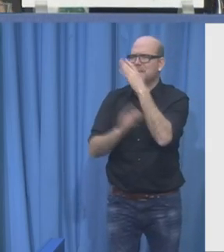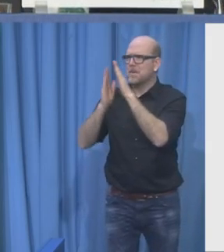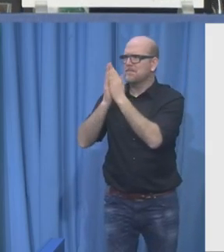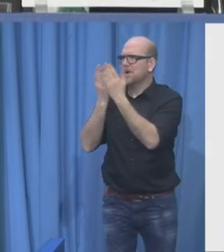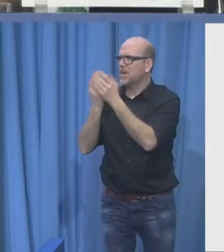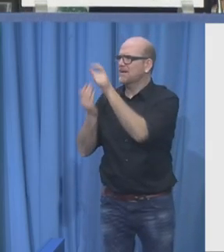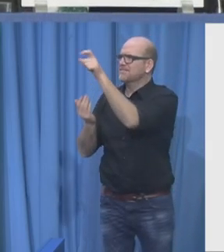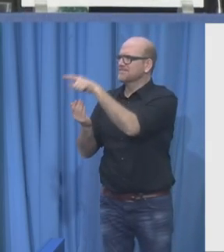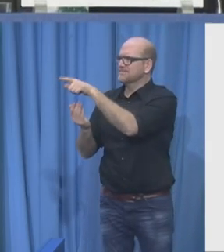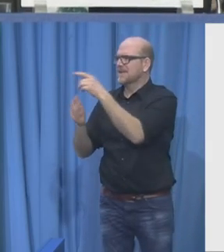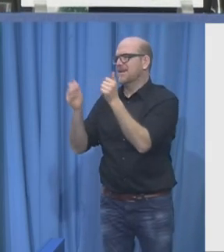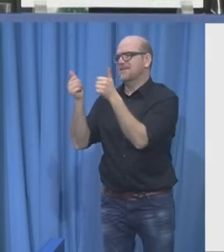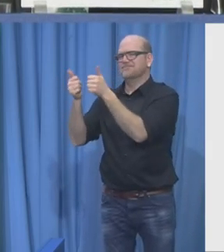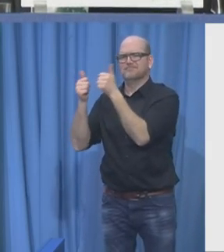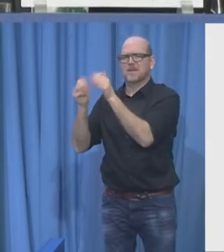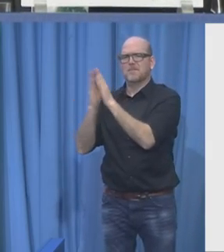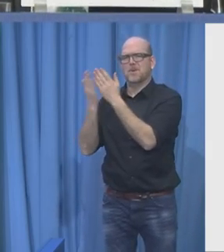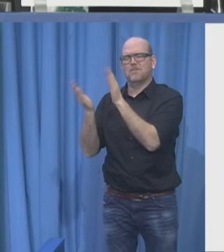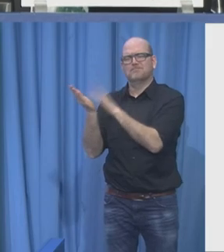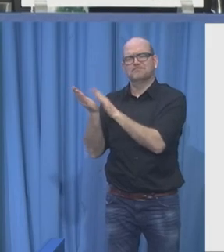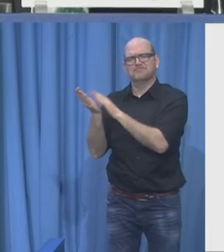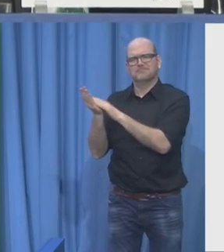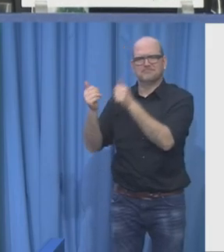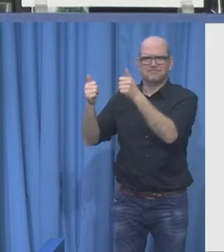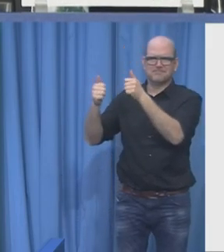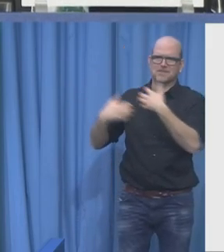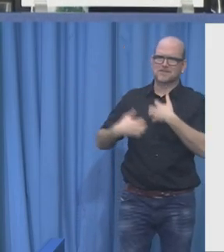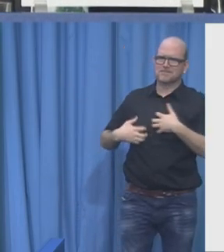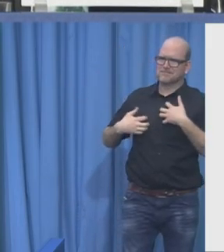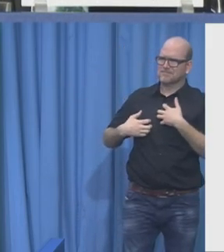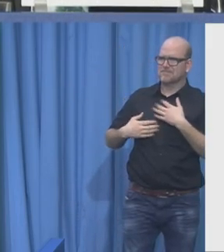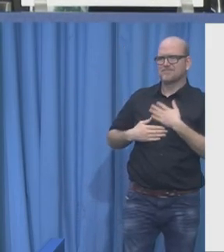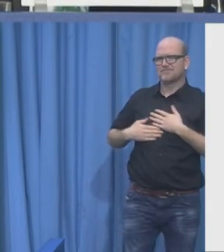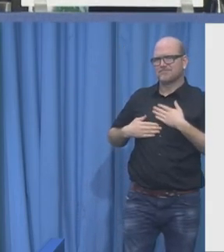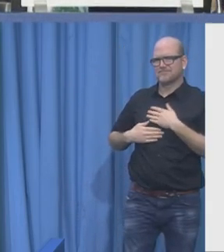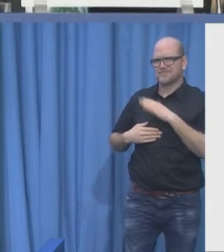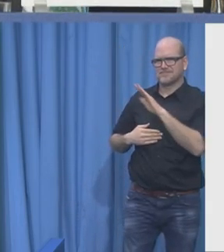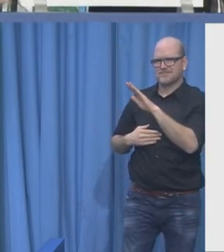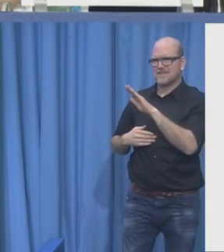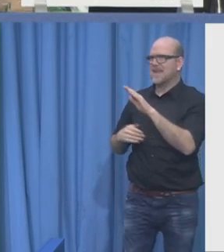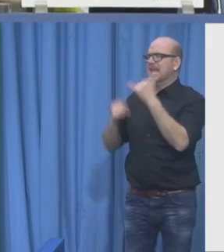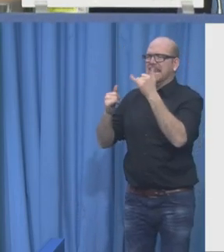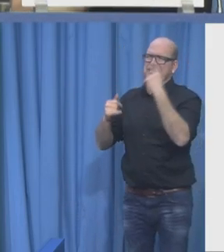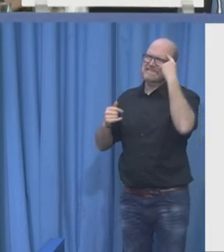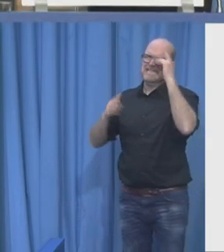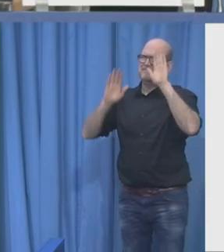here on the podium. And let's say farewell to the panel with a warm applause. Thank you.